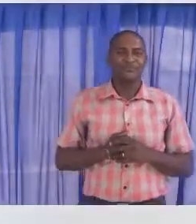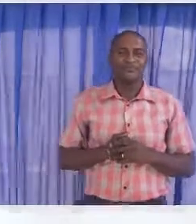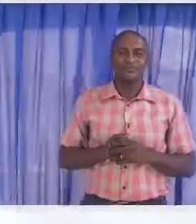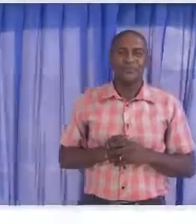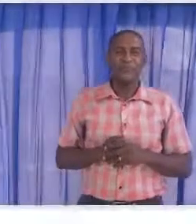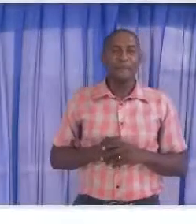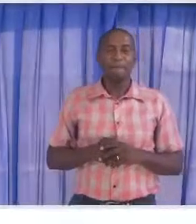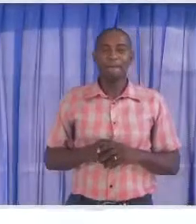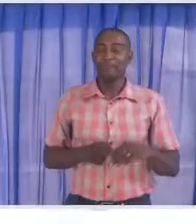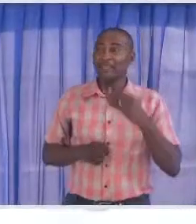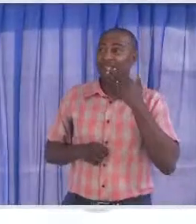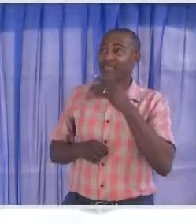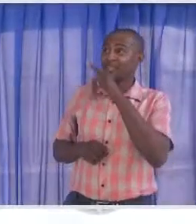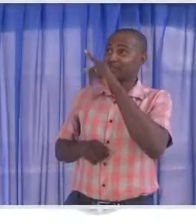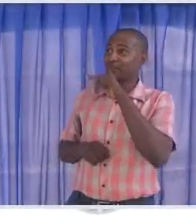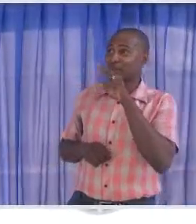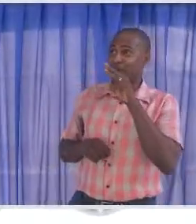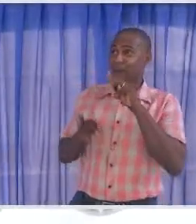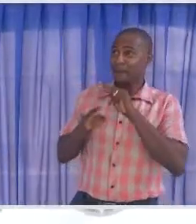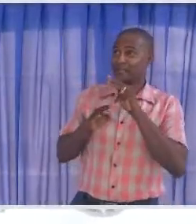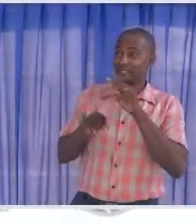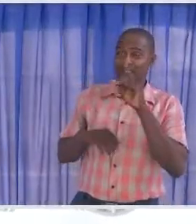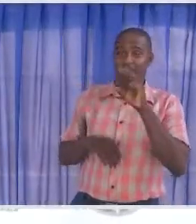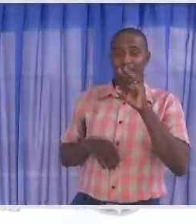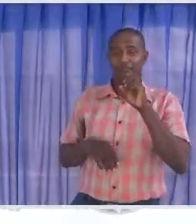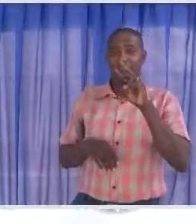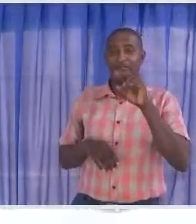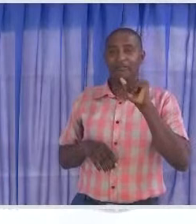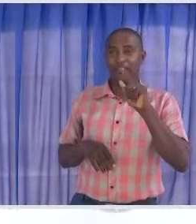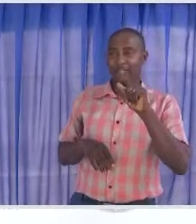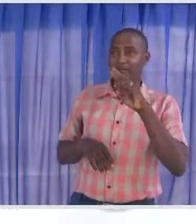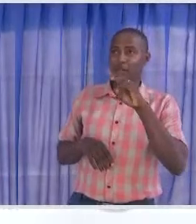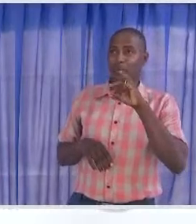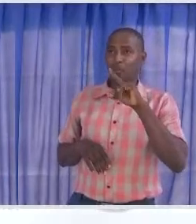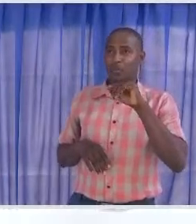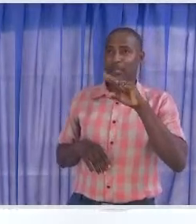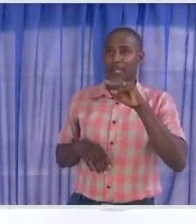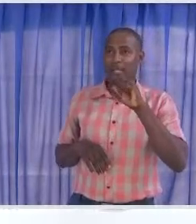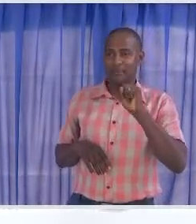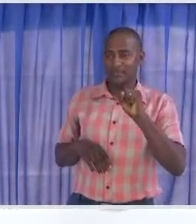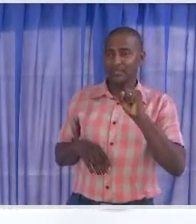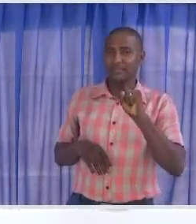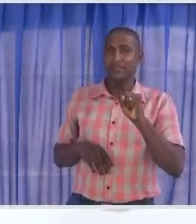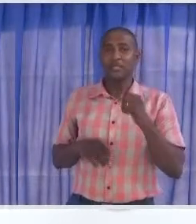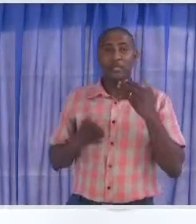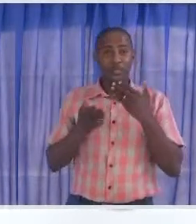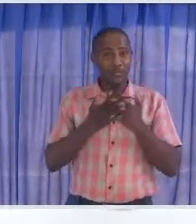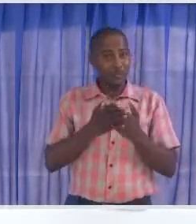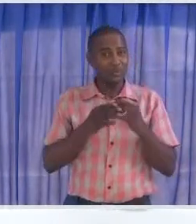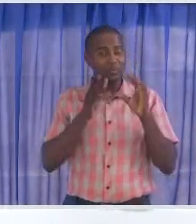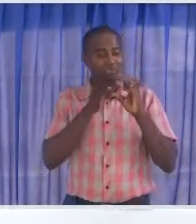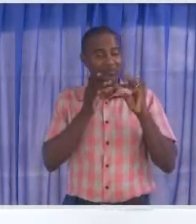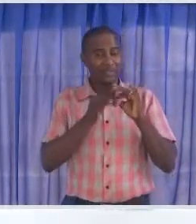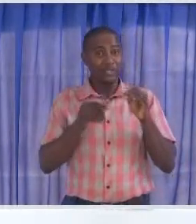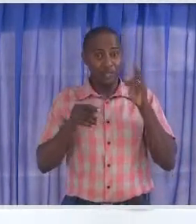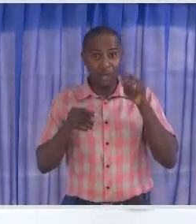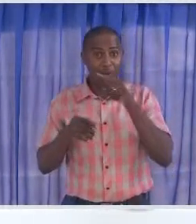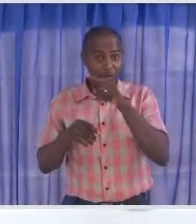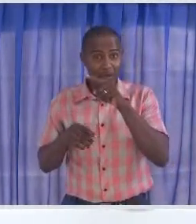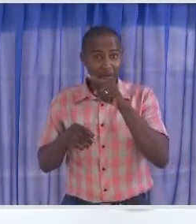Thank you, Minister. Thank you very much. Good sound words. And you heard her, make it work for